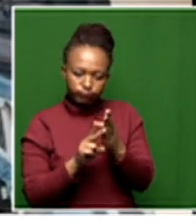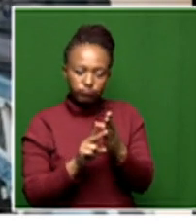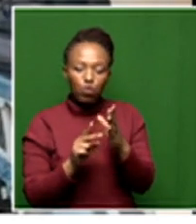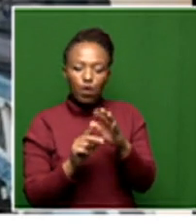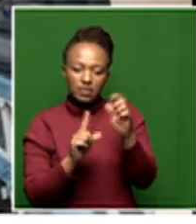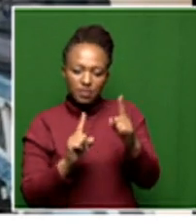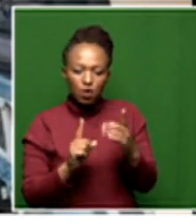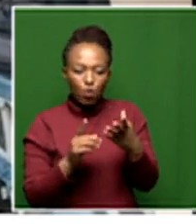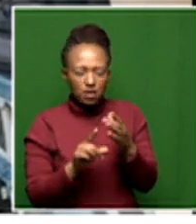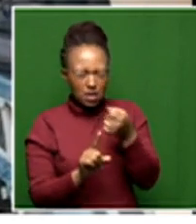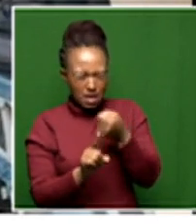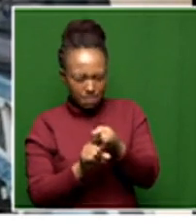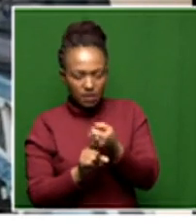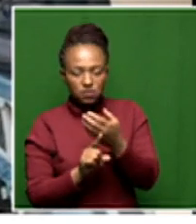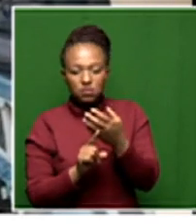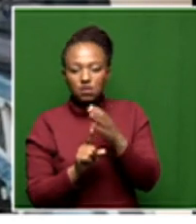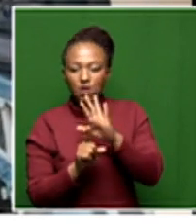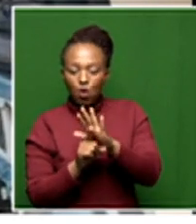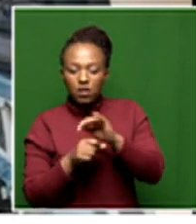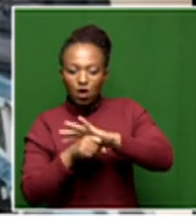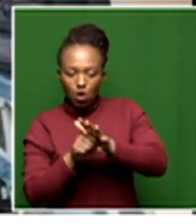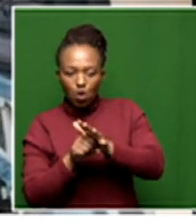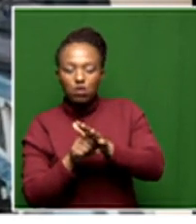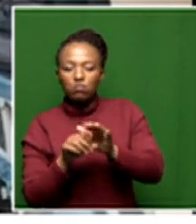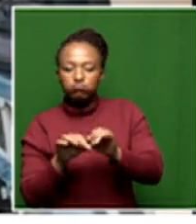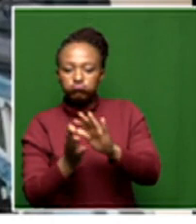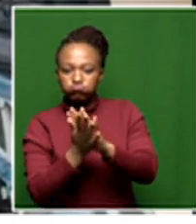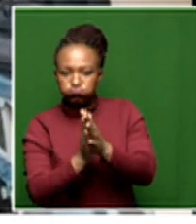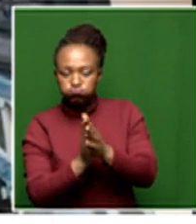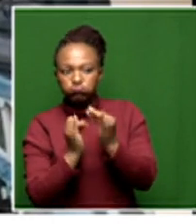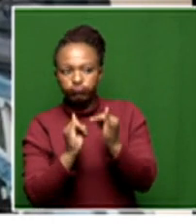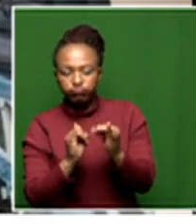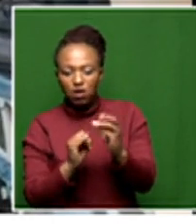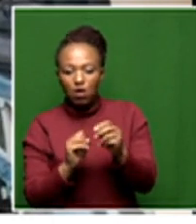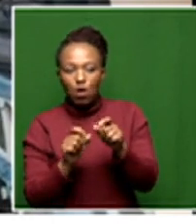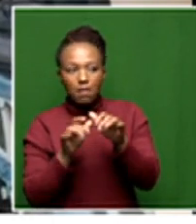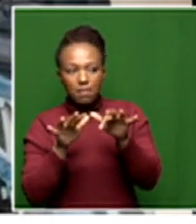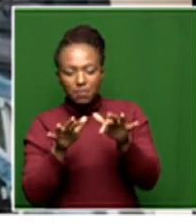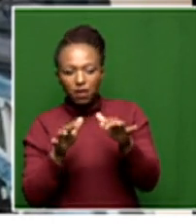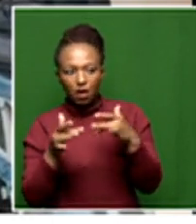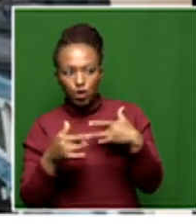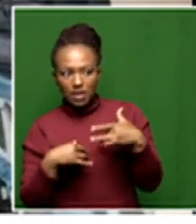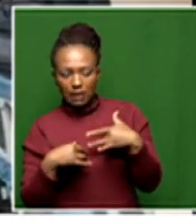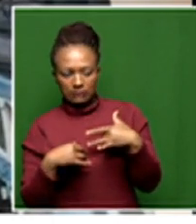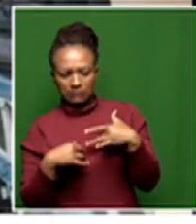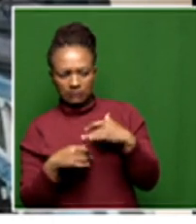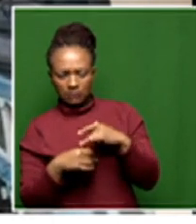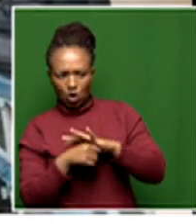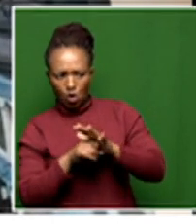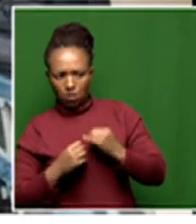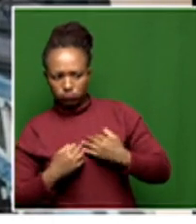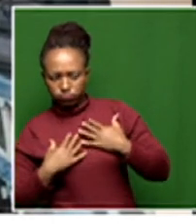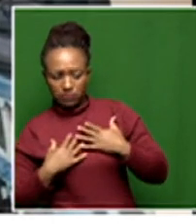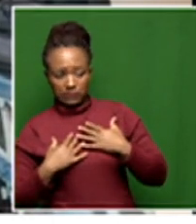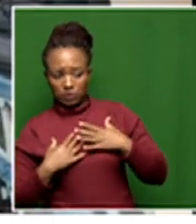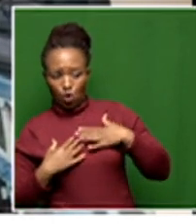the industry has been impacted. One is obviously the pandemic and the fact that people are, you know, concerned about getting ill or traveling or